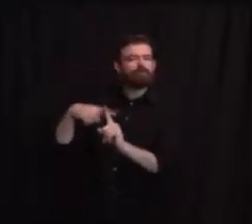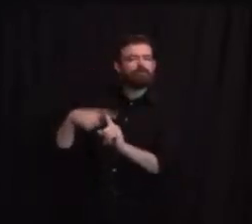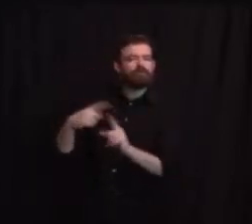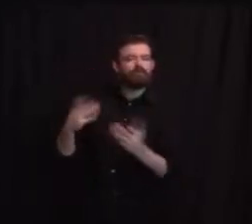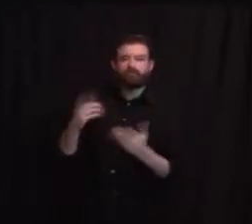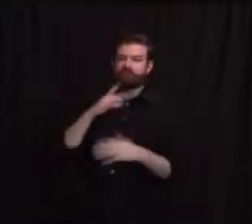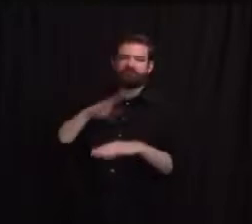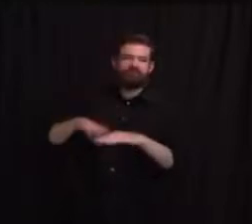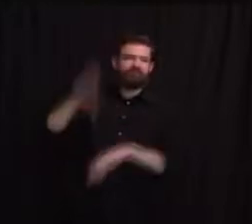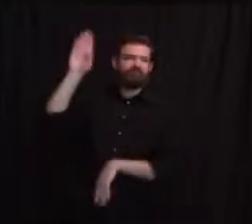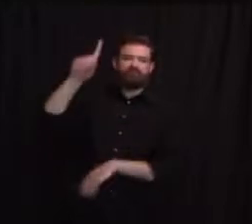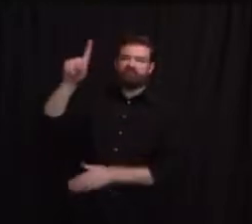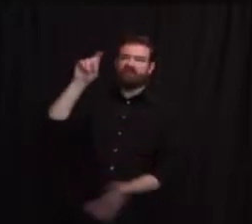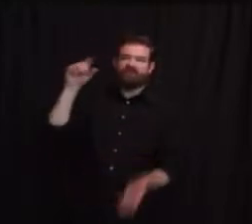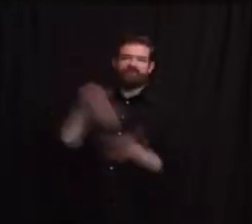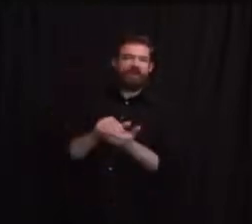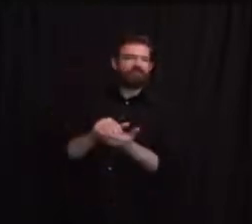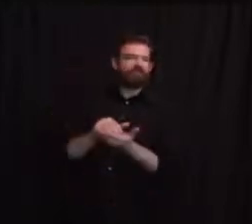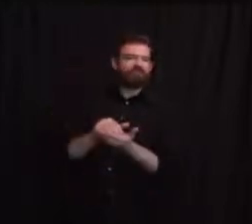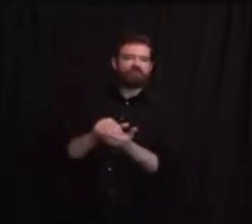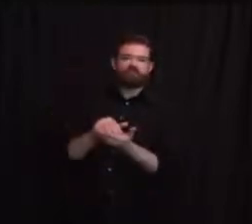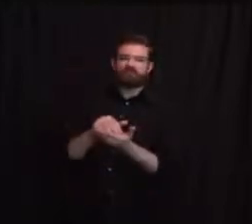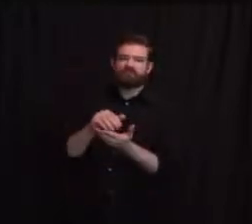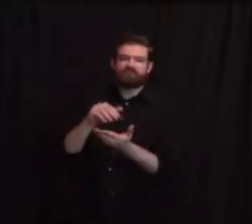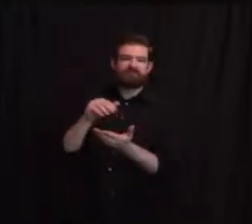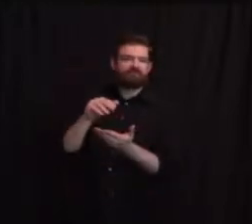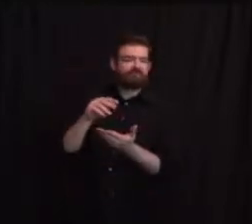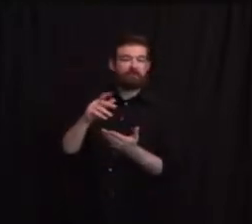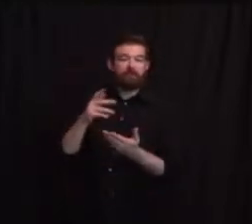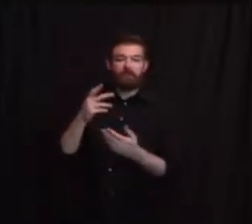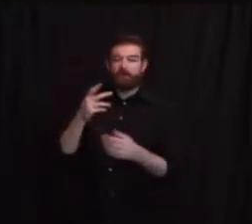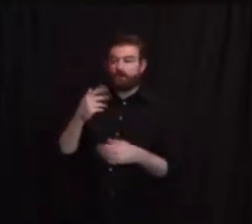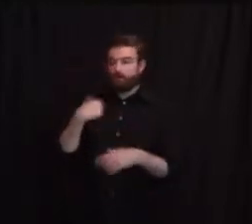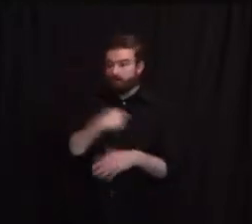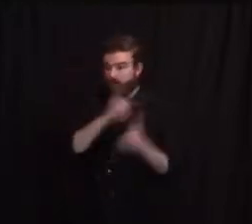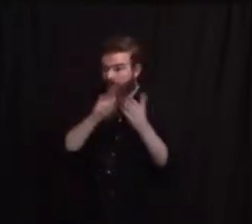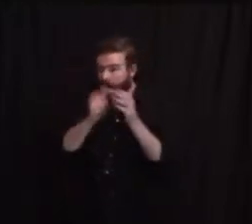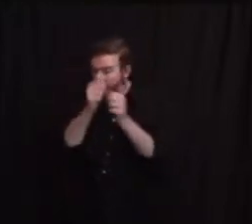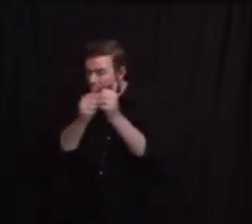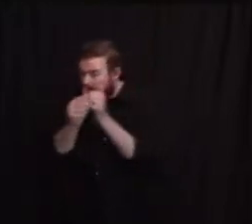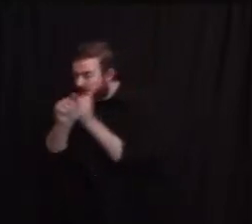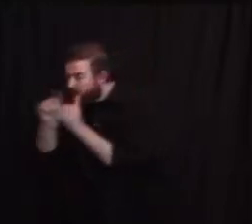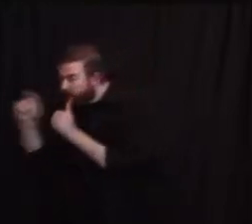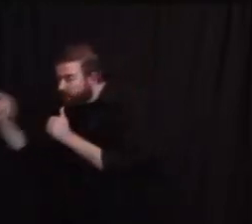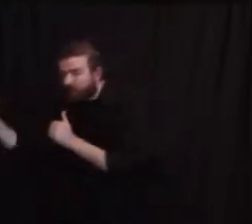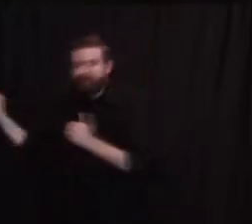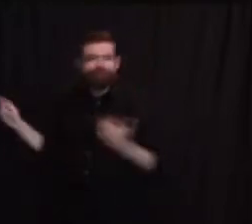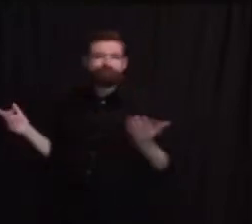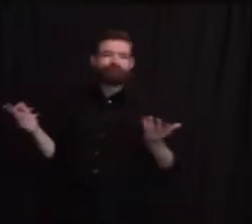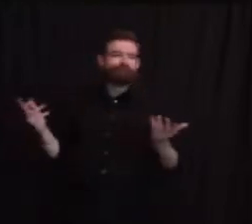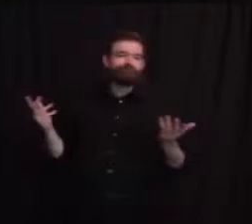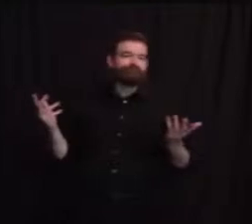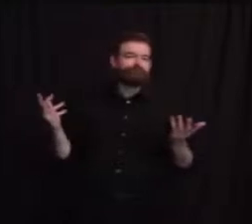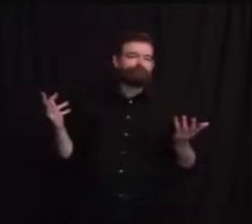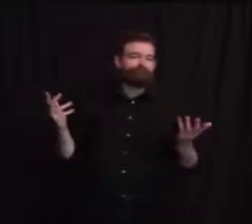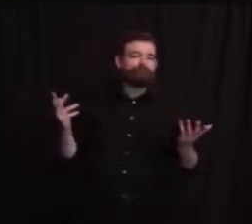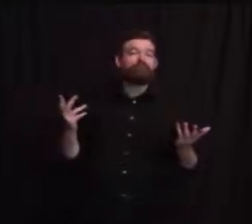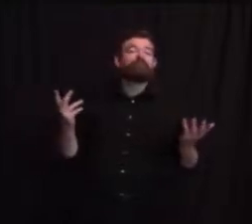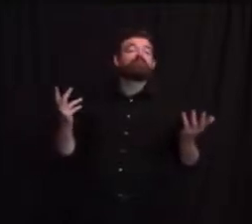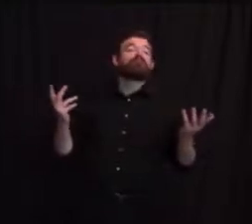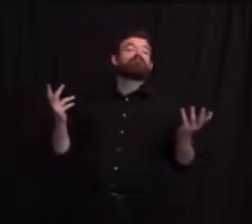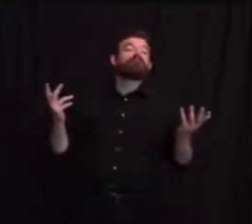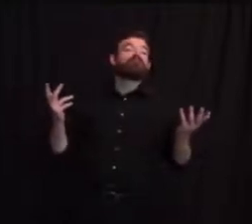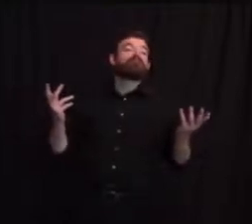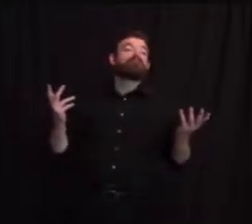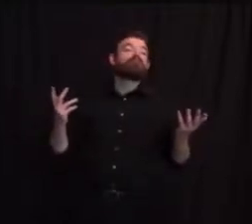been investigated. So we have a general sense, and the general sense is where most people would be expecting it, that certainly an awful